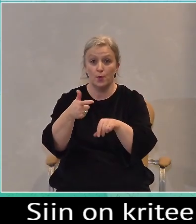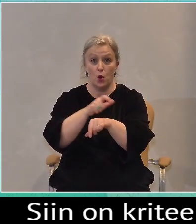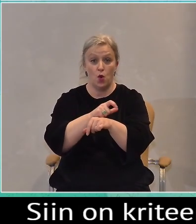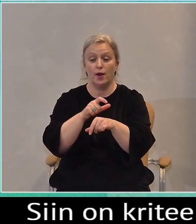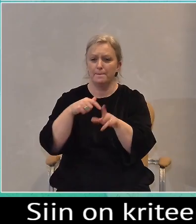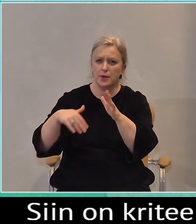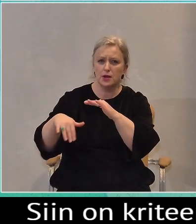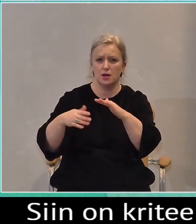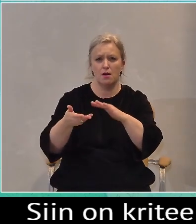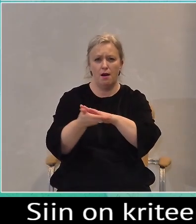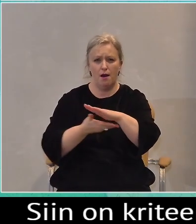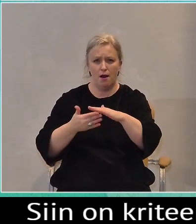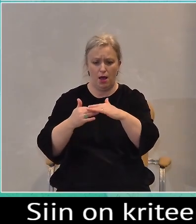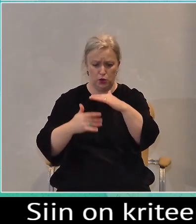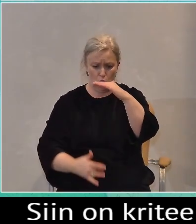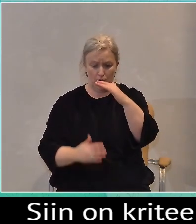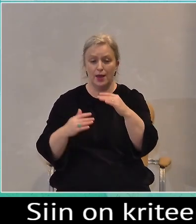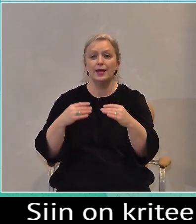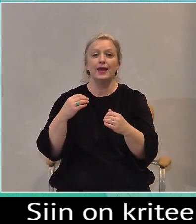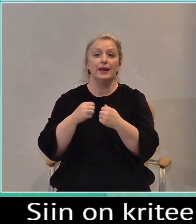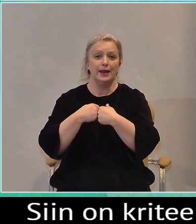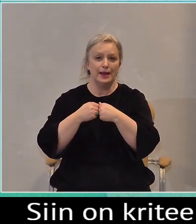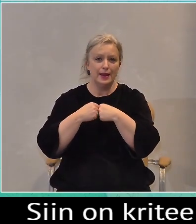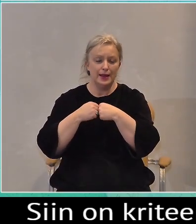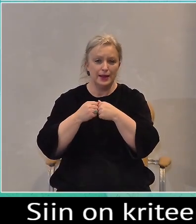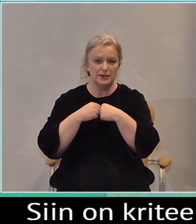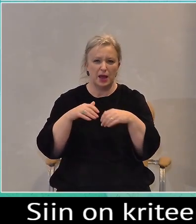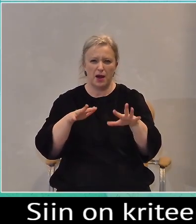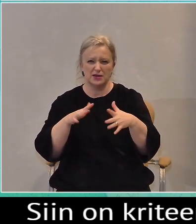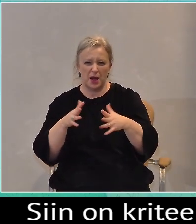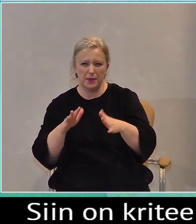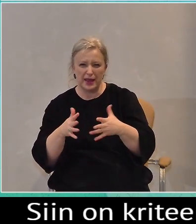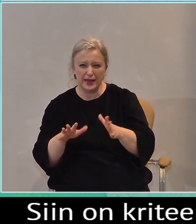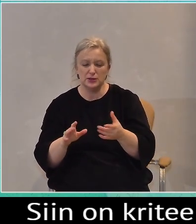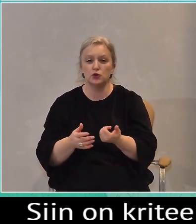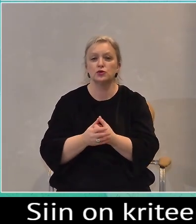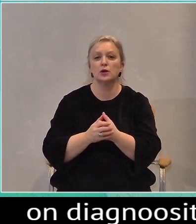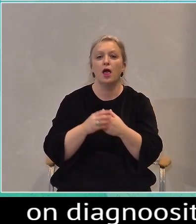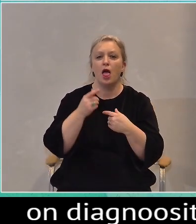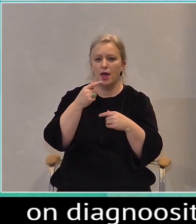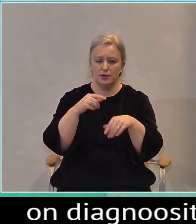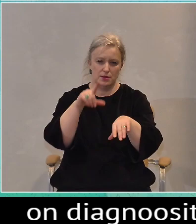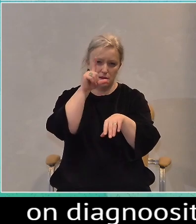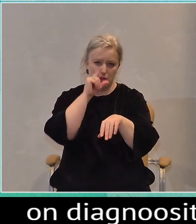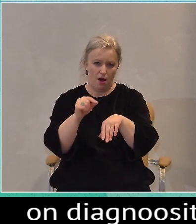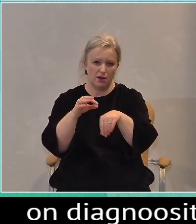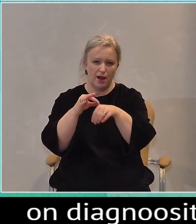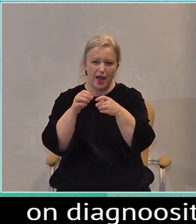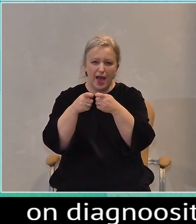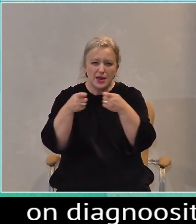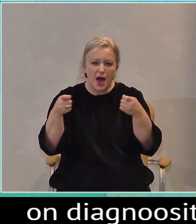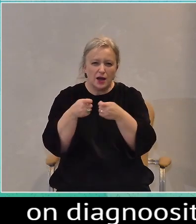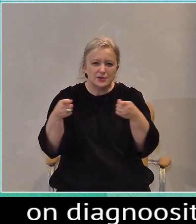their own symptoms. Three main symptoms that are characteristic to all subtypes are joint hypermobility,